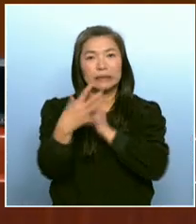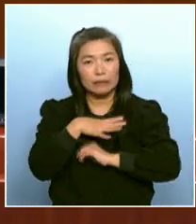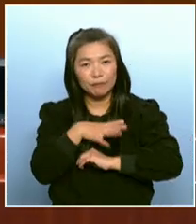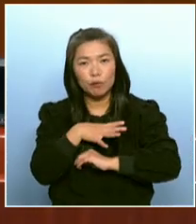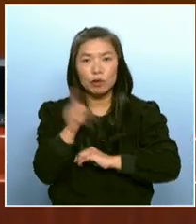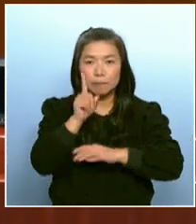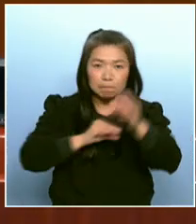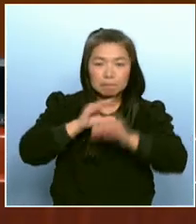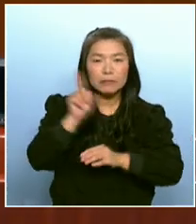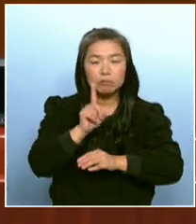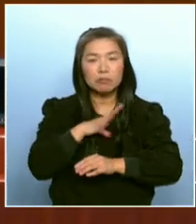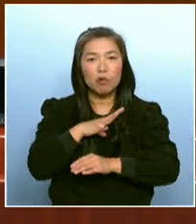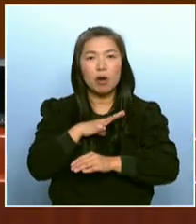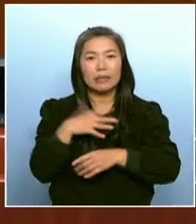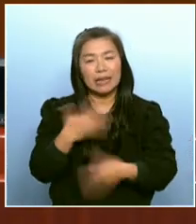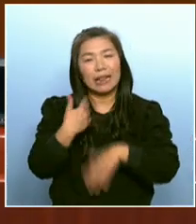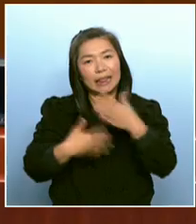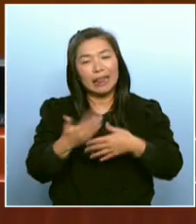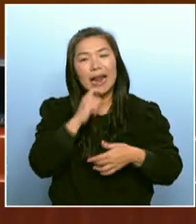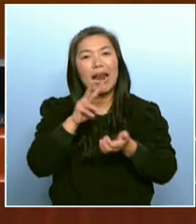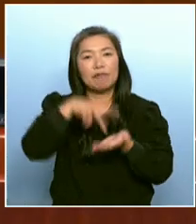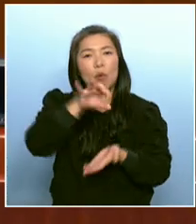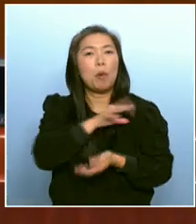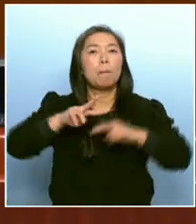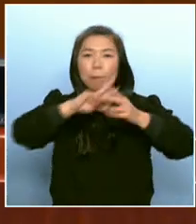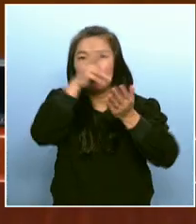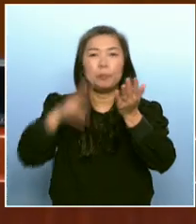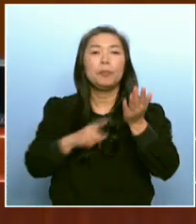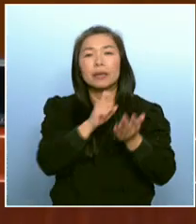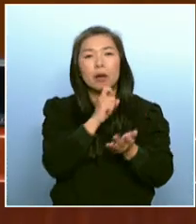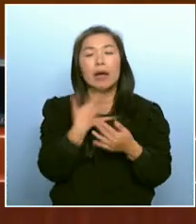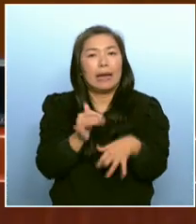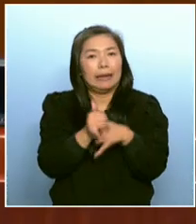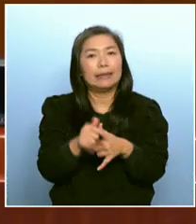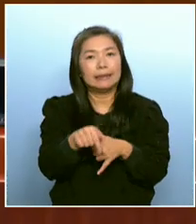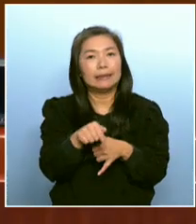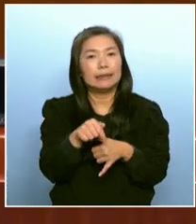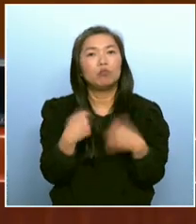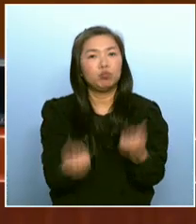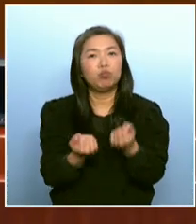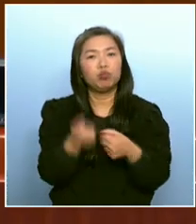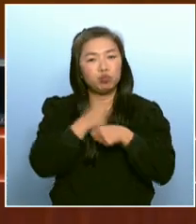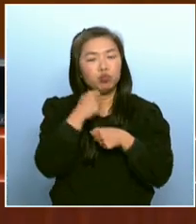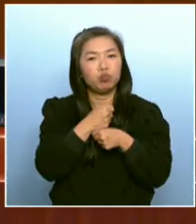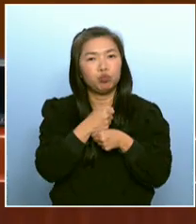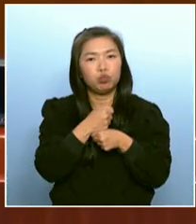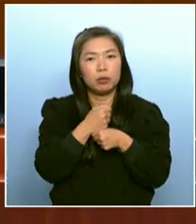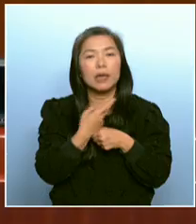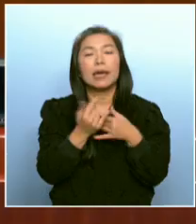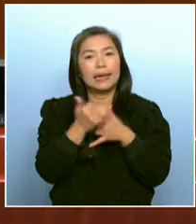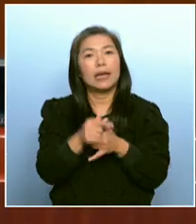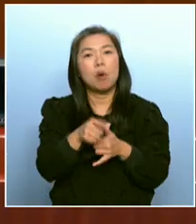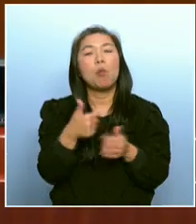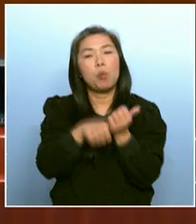the panel on welfare services. In general, we would only talk about such when we report on the operations of the lotteries